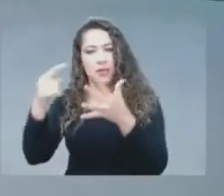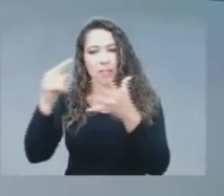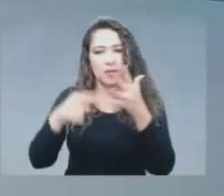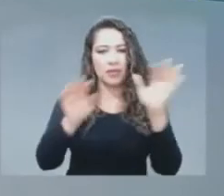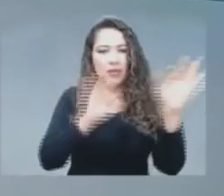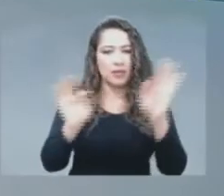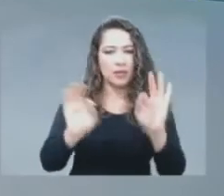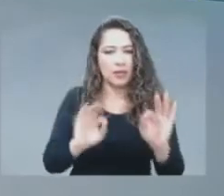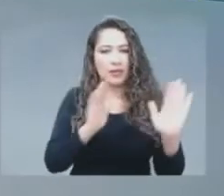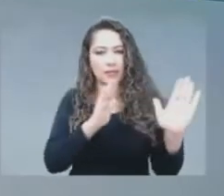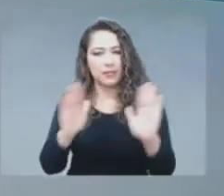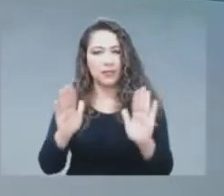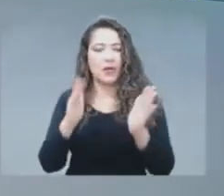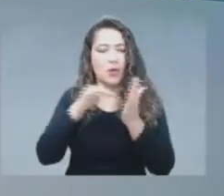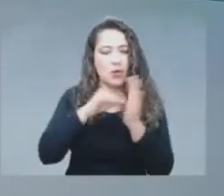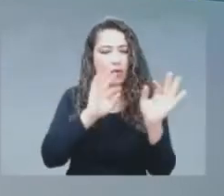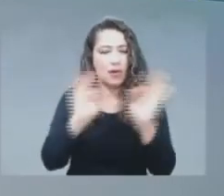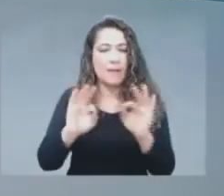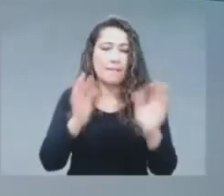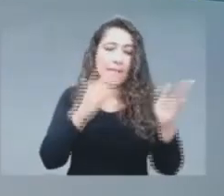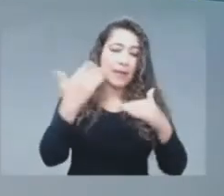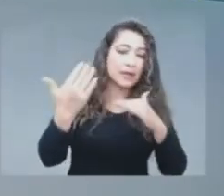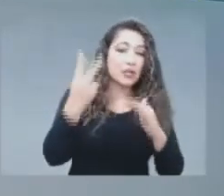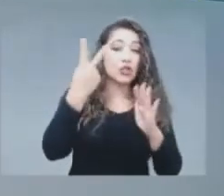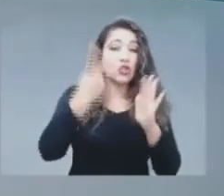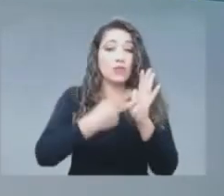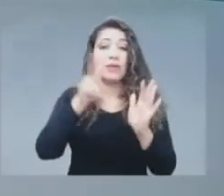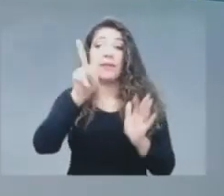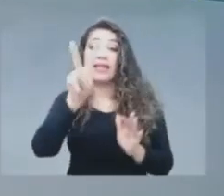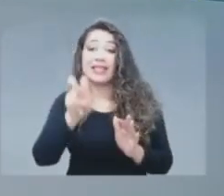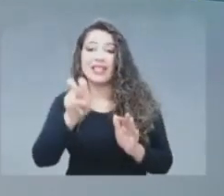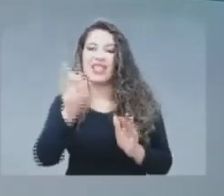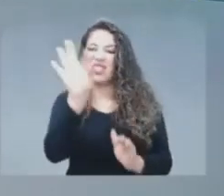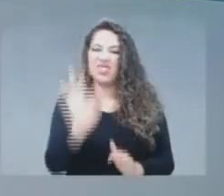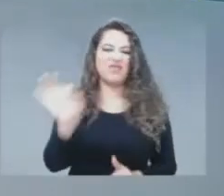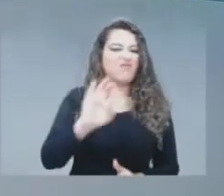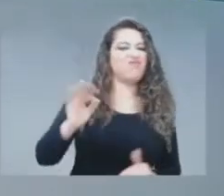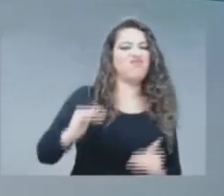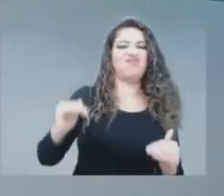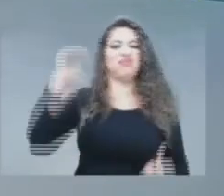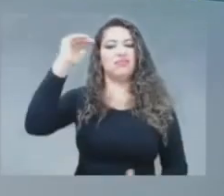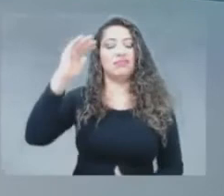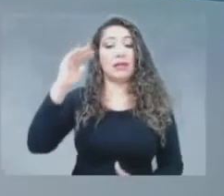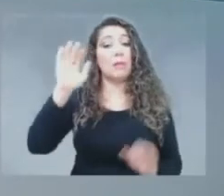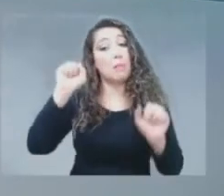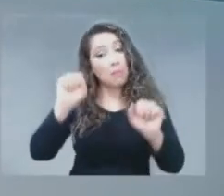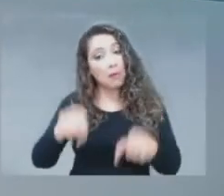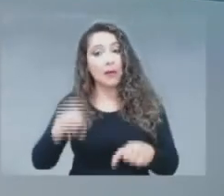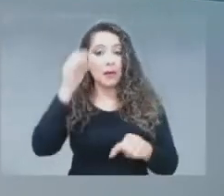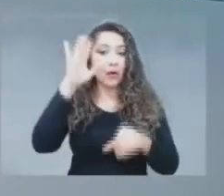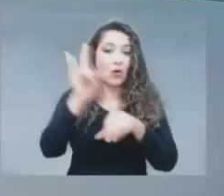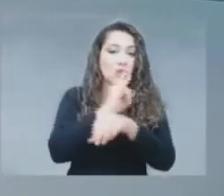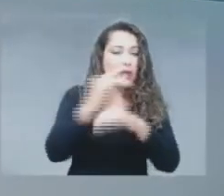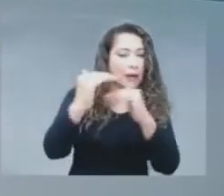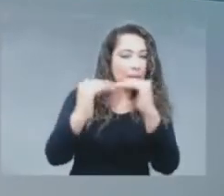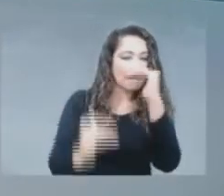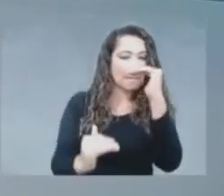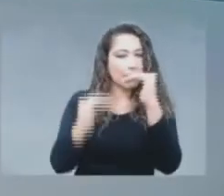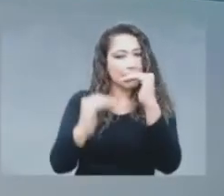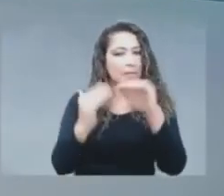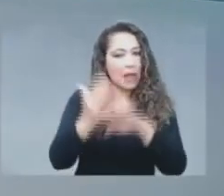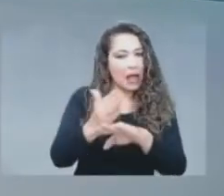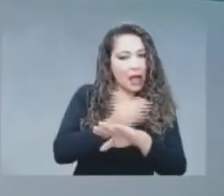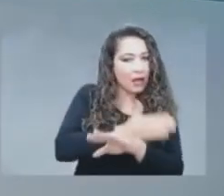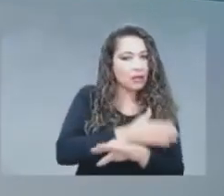The millimetric bands will be available 100% by 2027. However, you may think that it can be